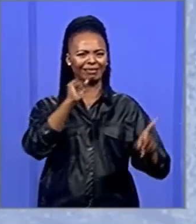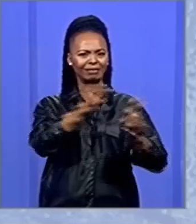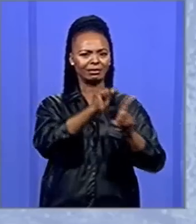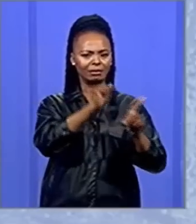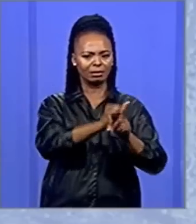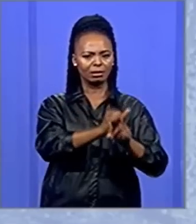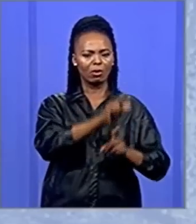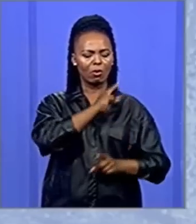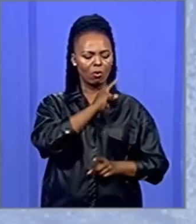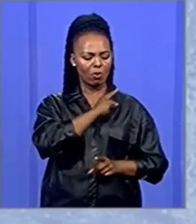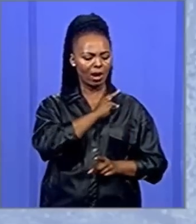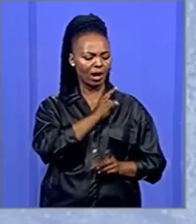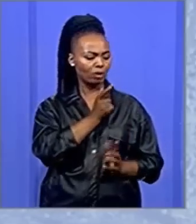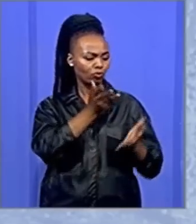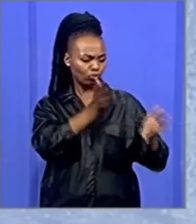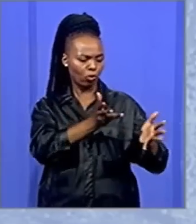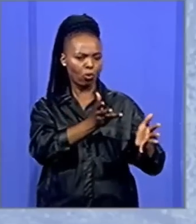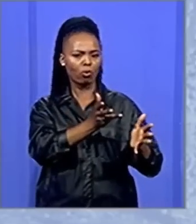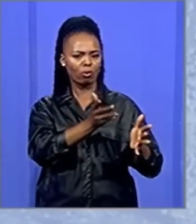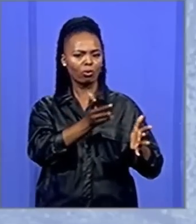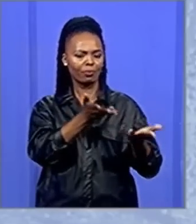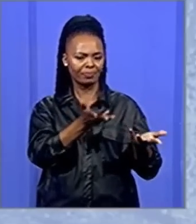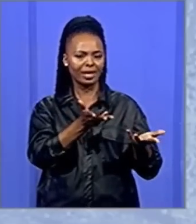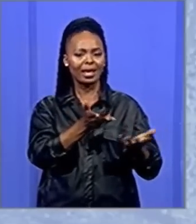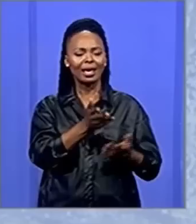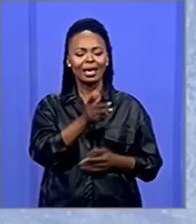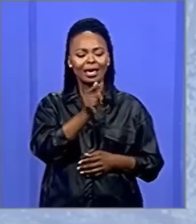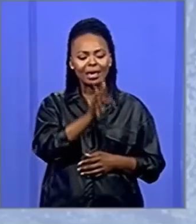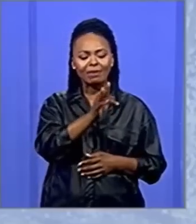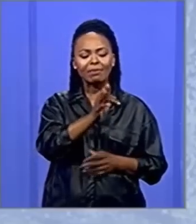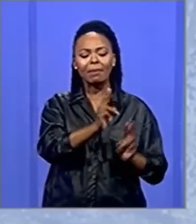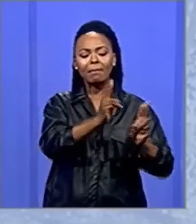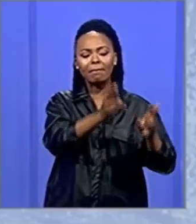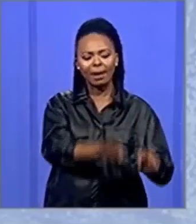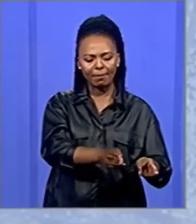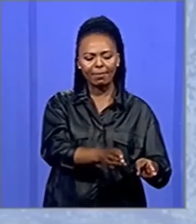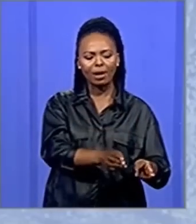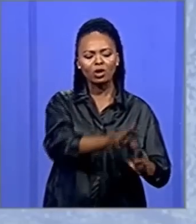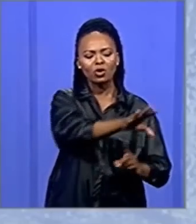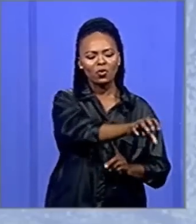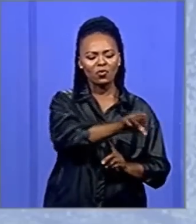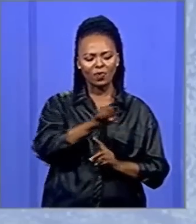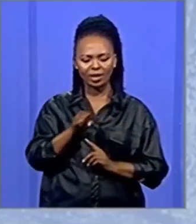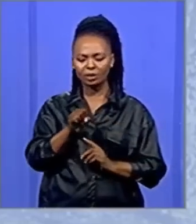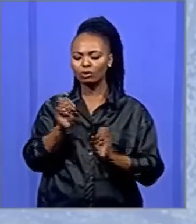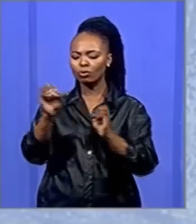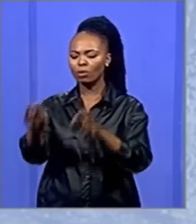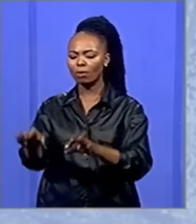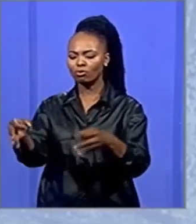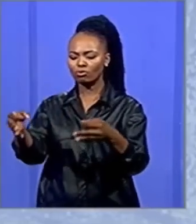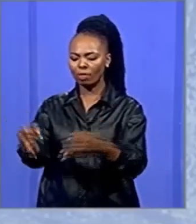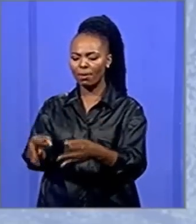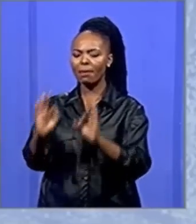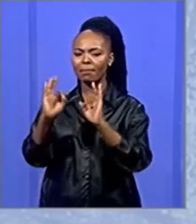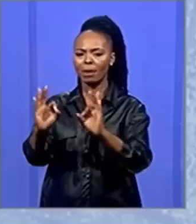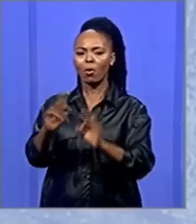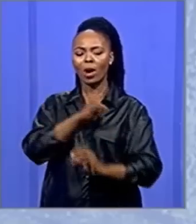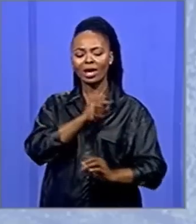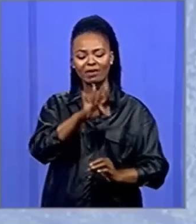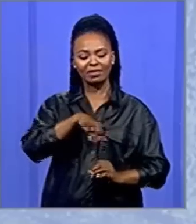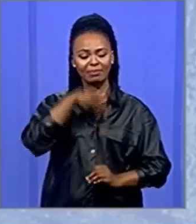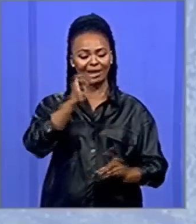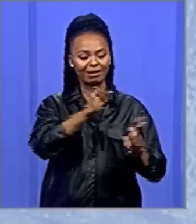wa robala jwale o swantse gore a tsamaya a robale mo polekeng eo e swanetšego ka gore go ka se